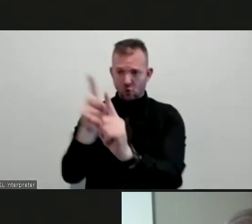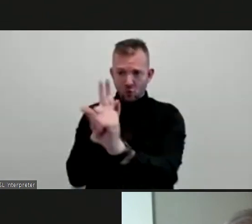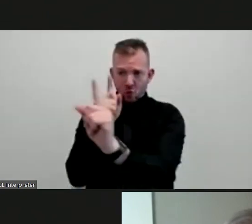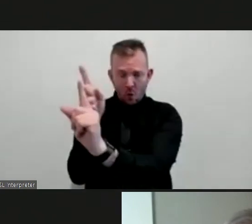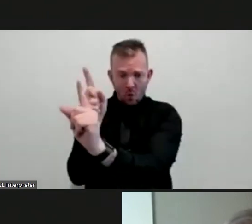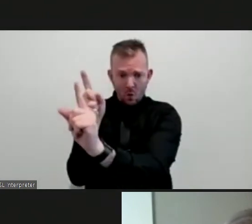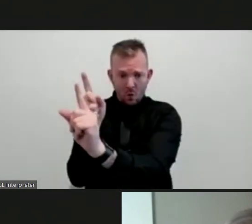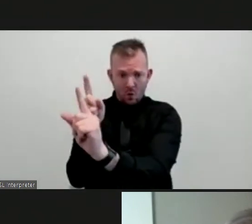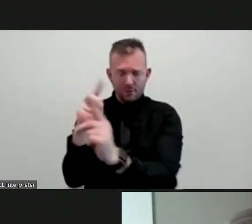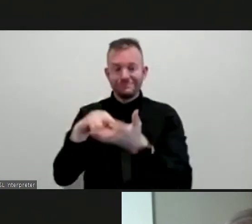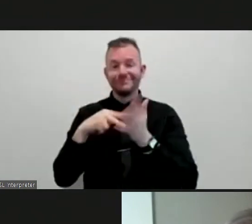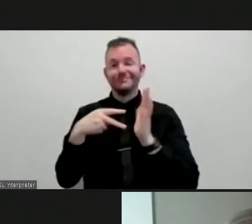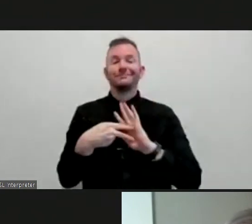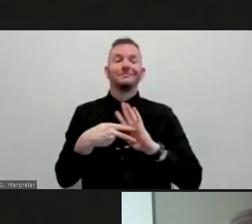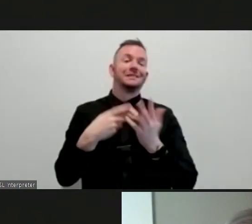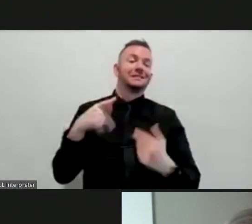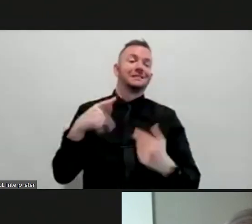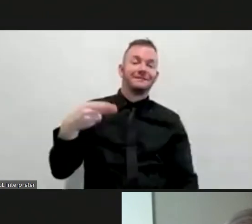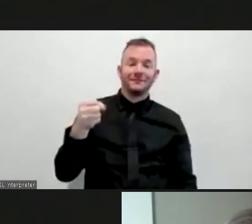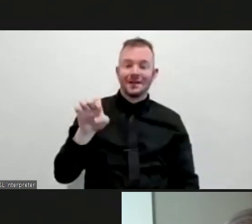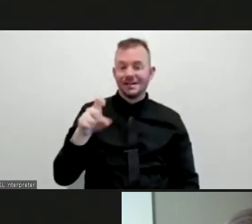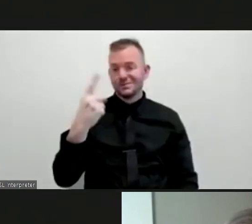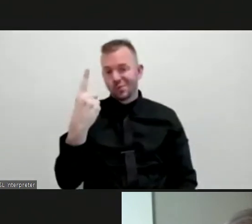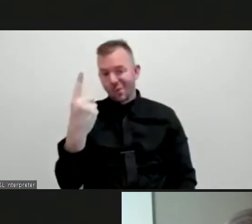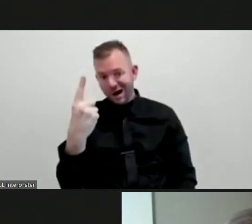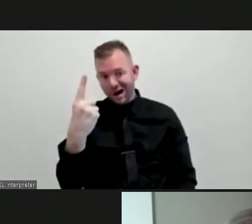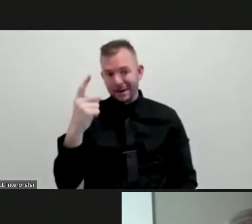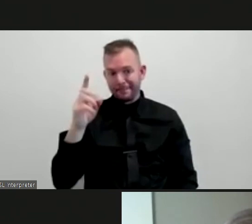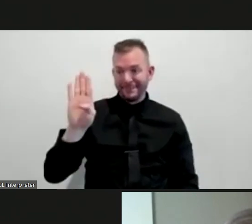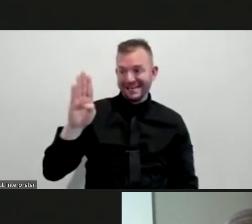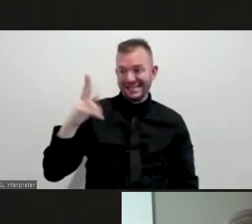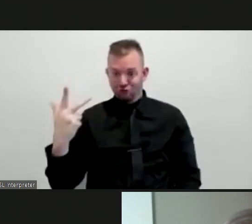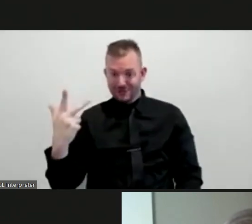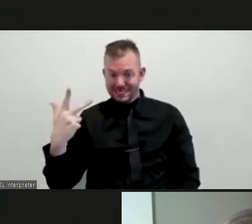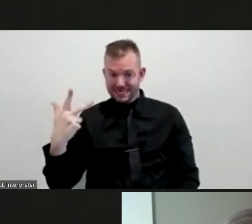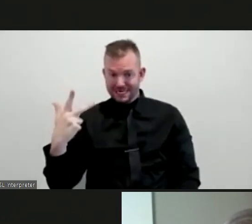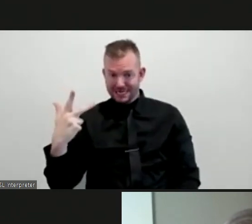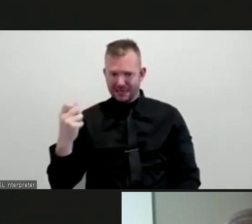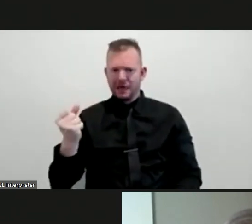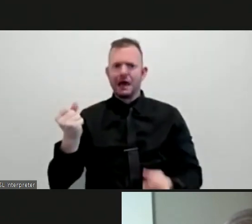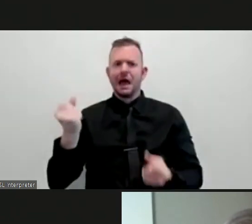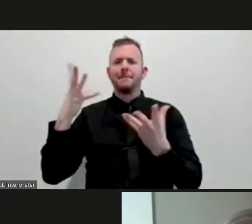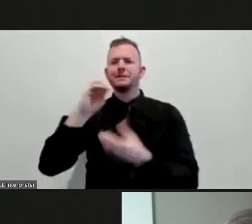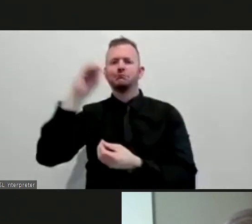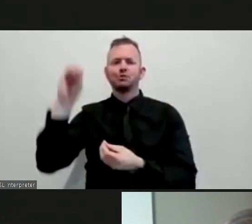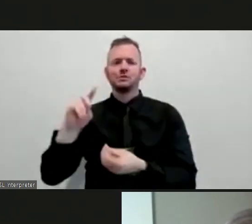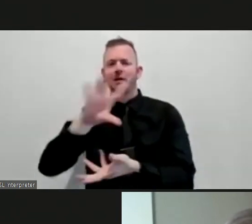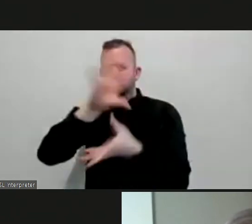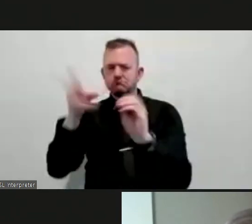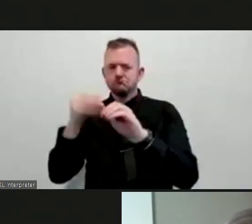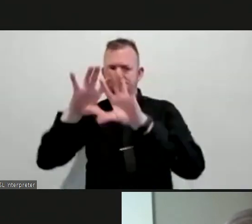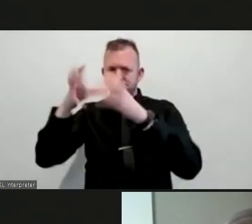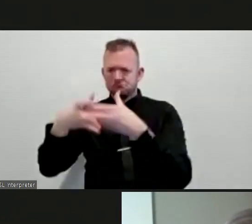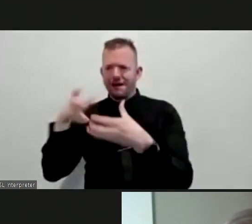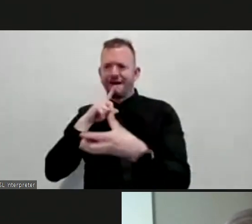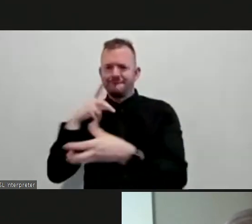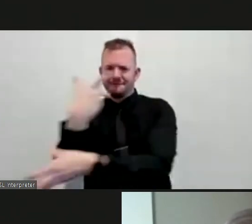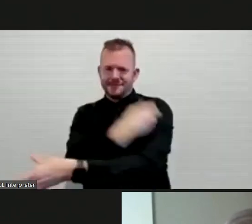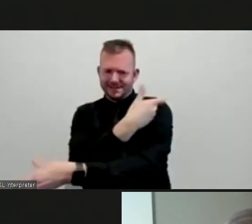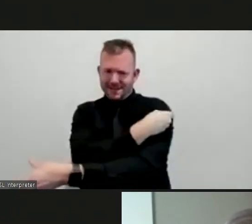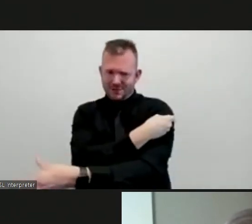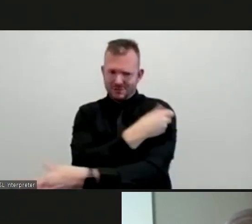they want to have vaccinated, similar to the 70% for 70 and older? Is there a target or goal like that identified